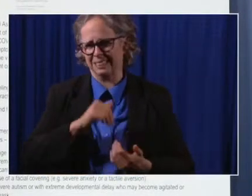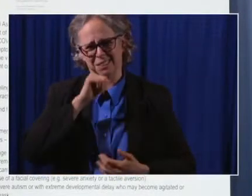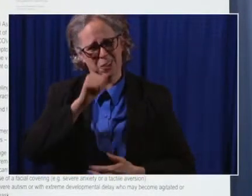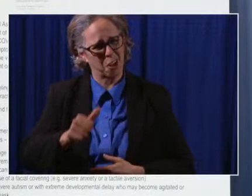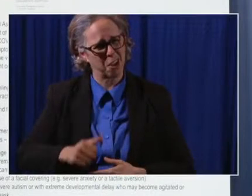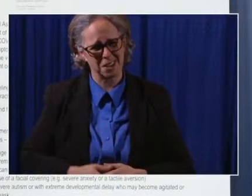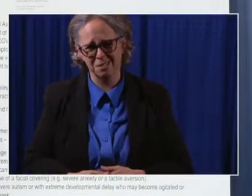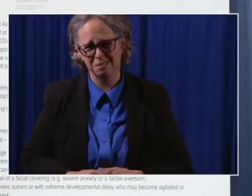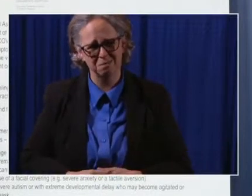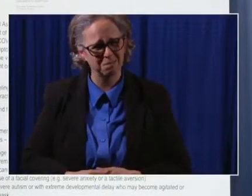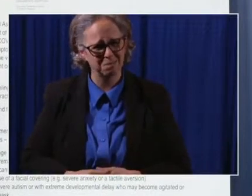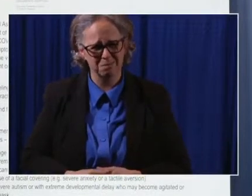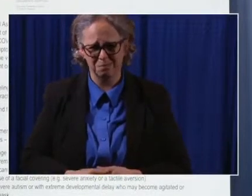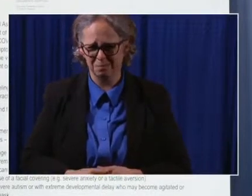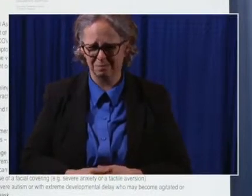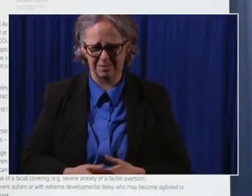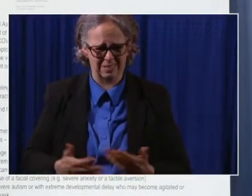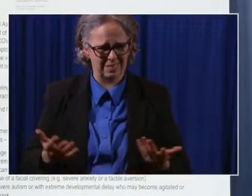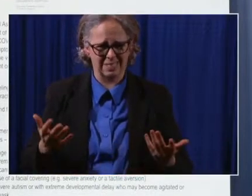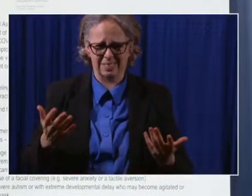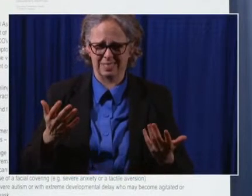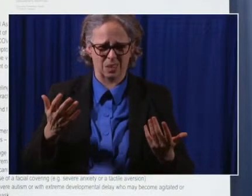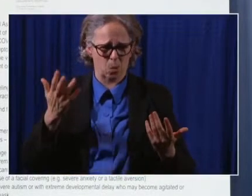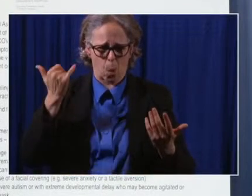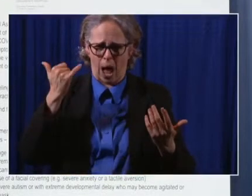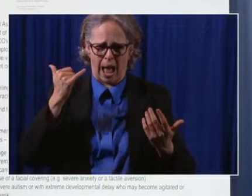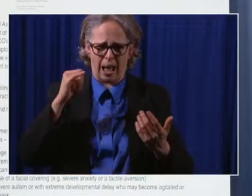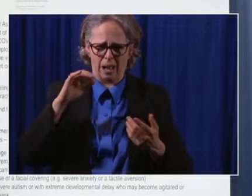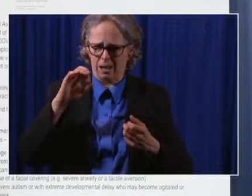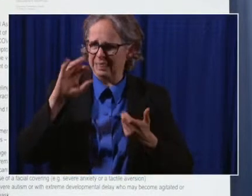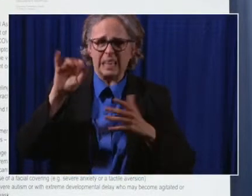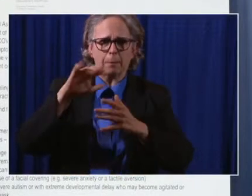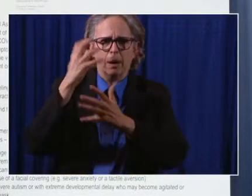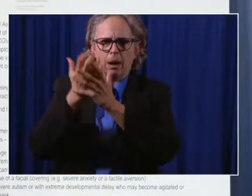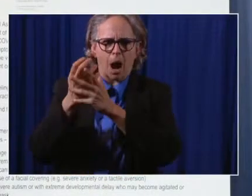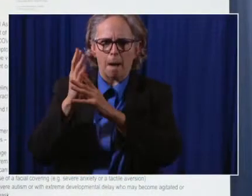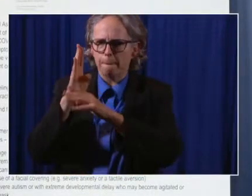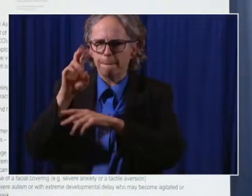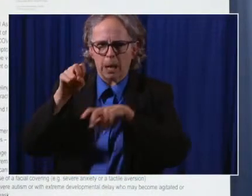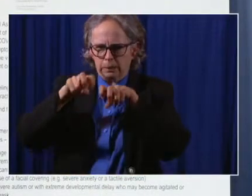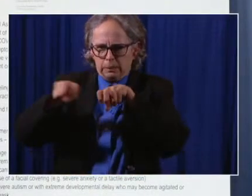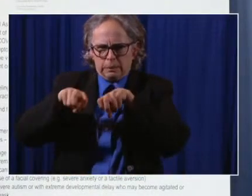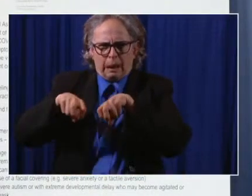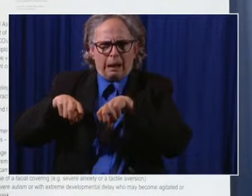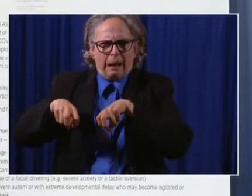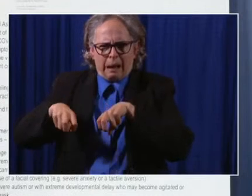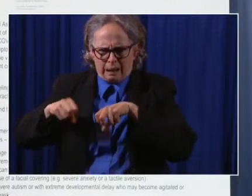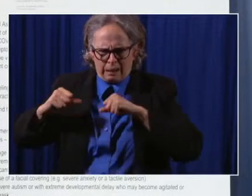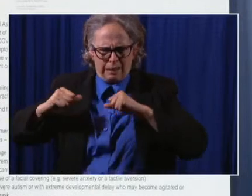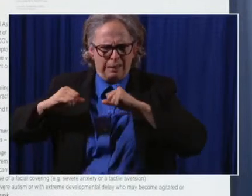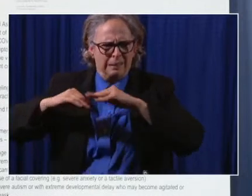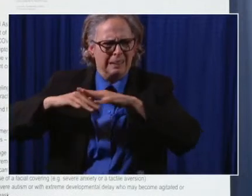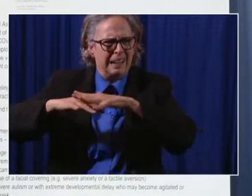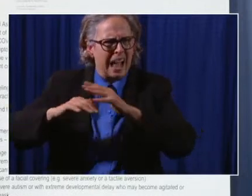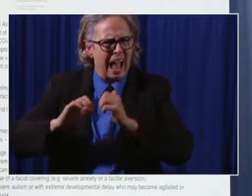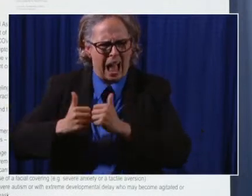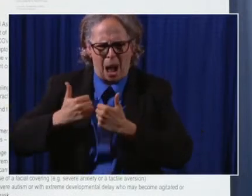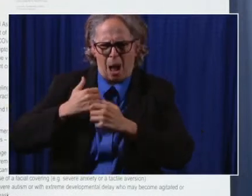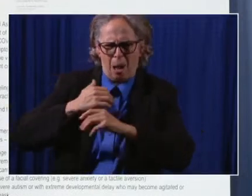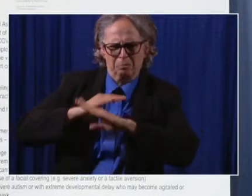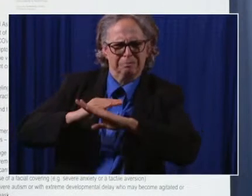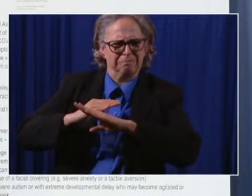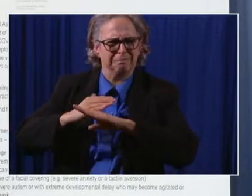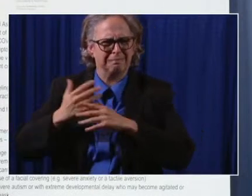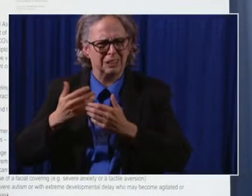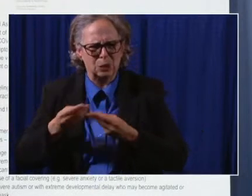not easy on a bus to have the distance. So these are challenges. These are not easy things at all.